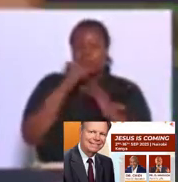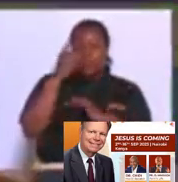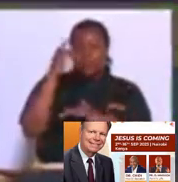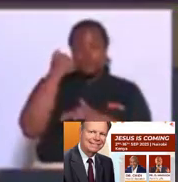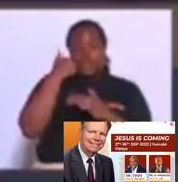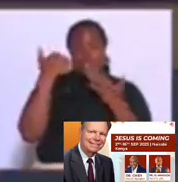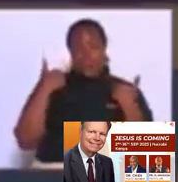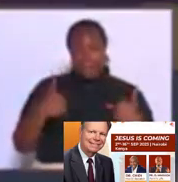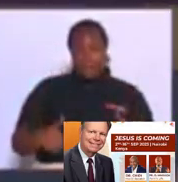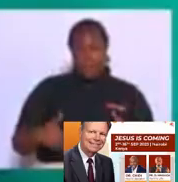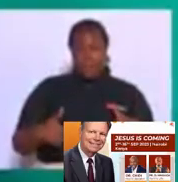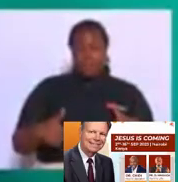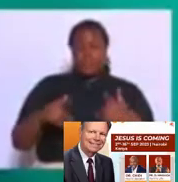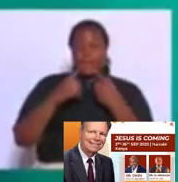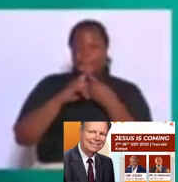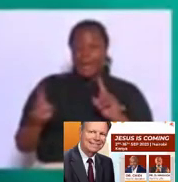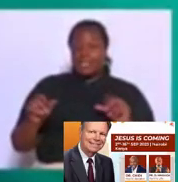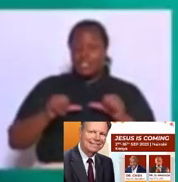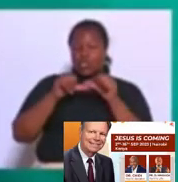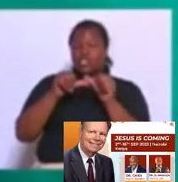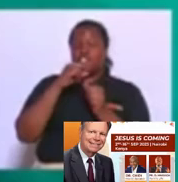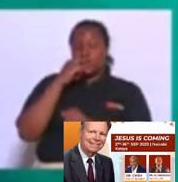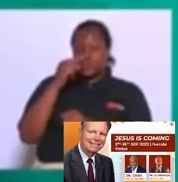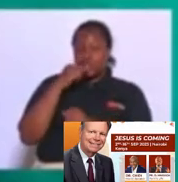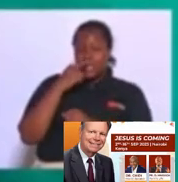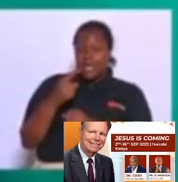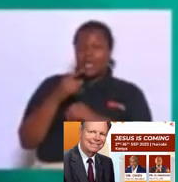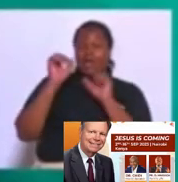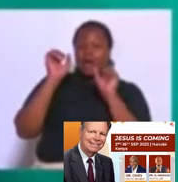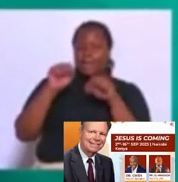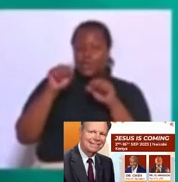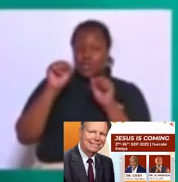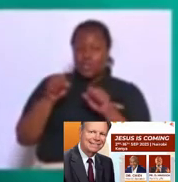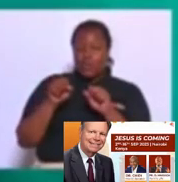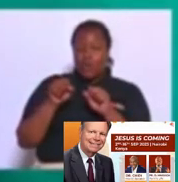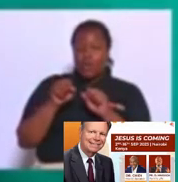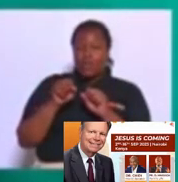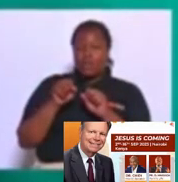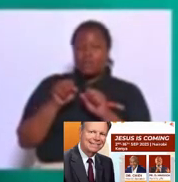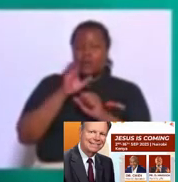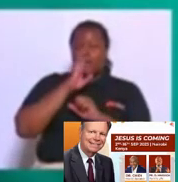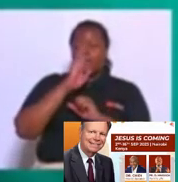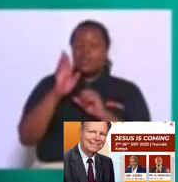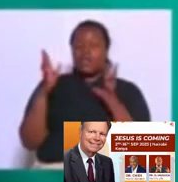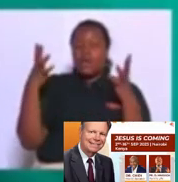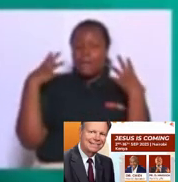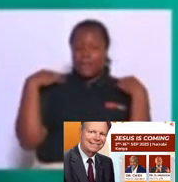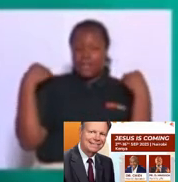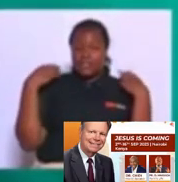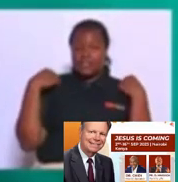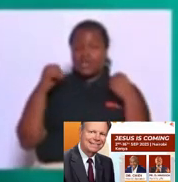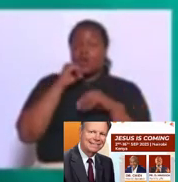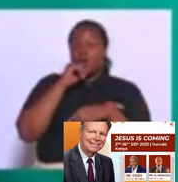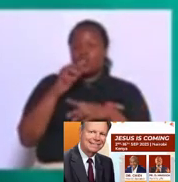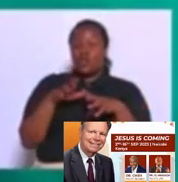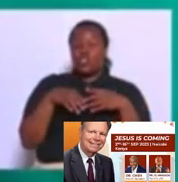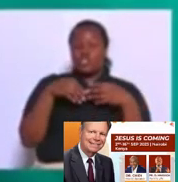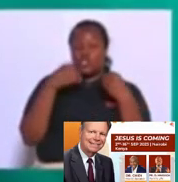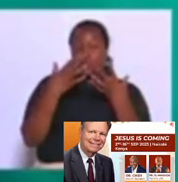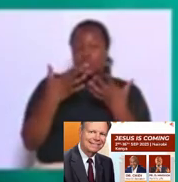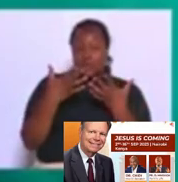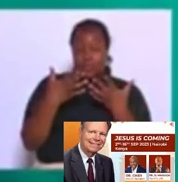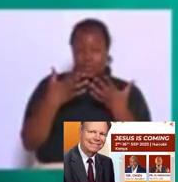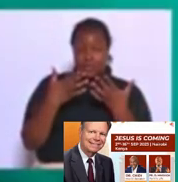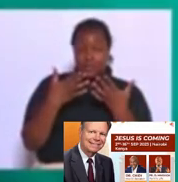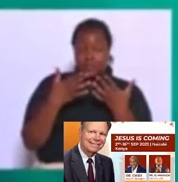then he goes on to say, it would actually be malpractice not to prescribe it. That's how important